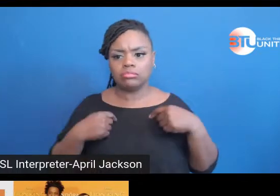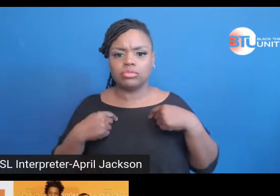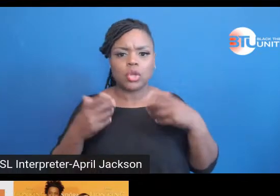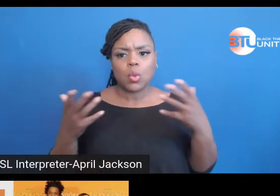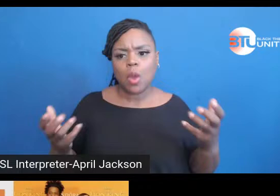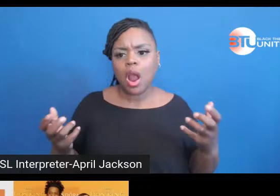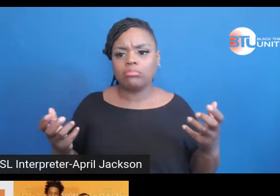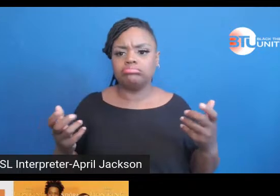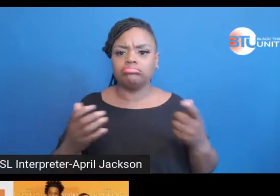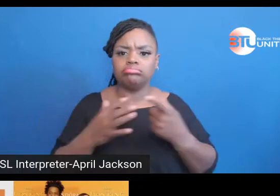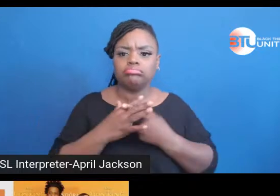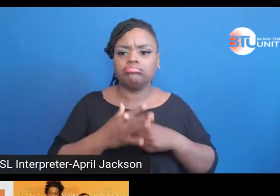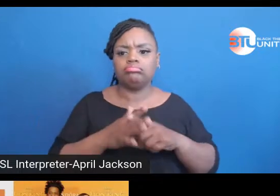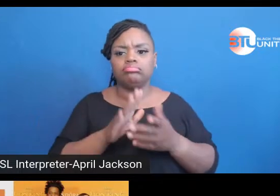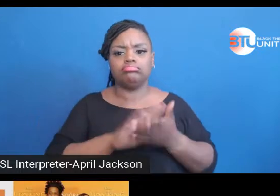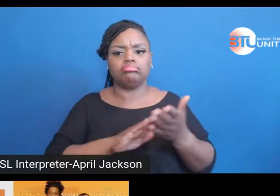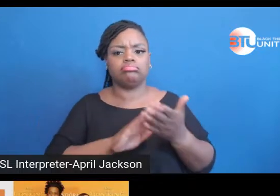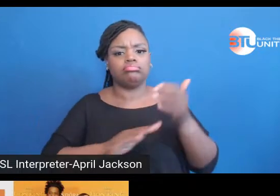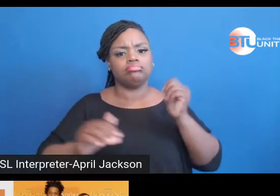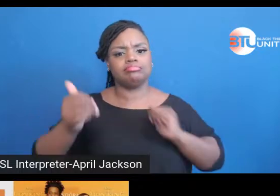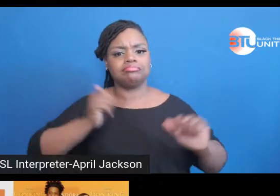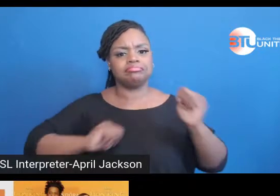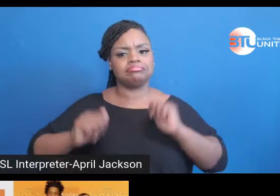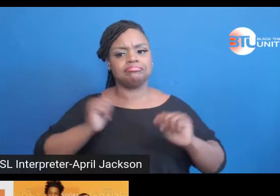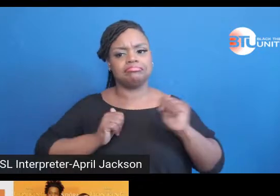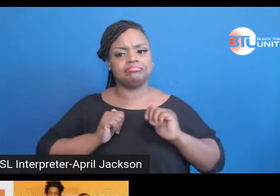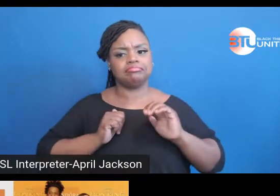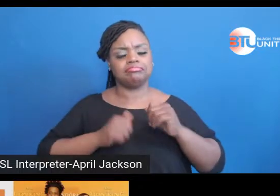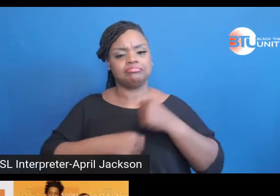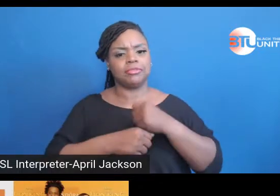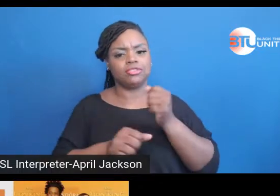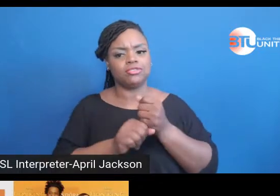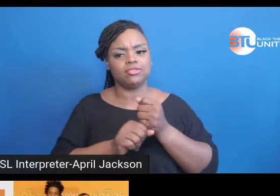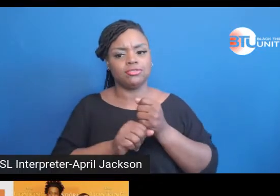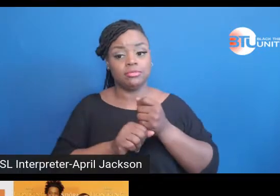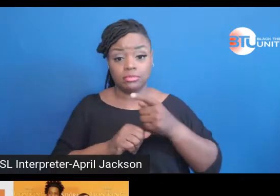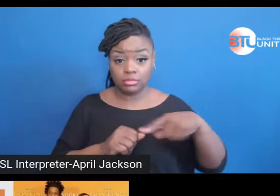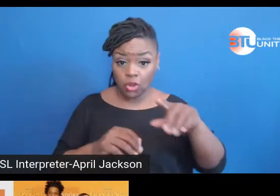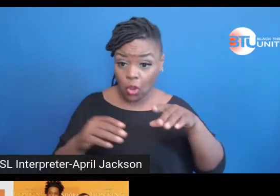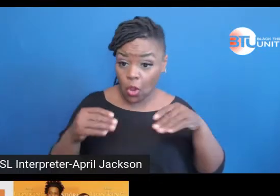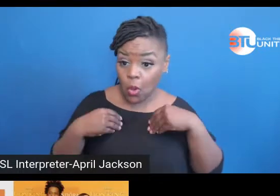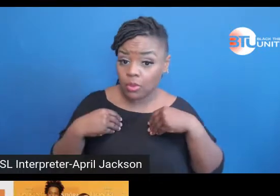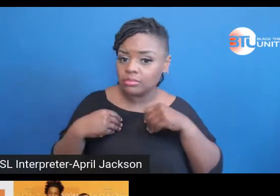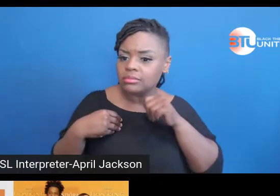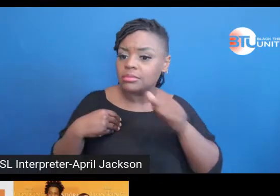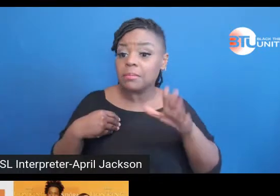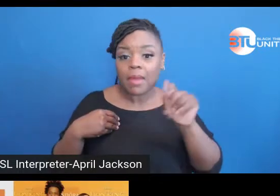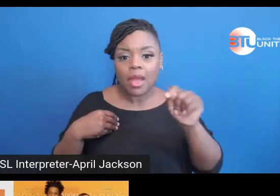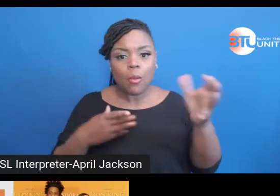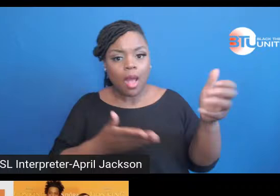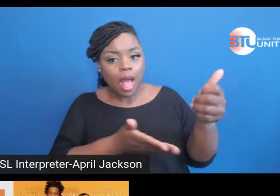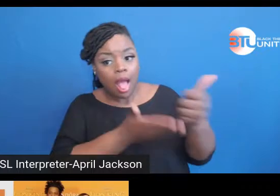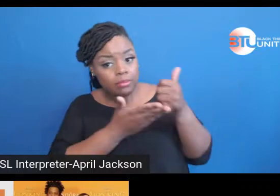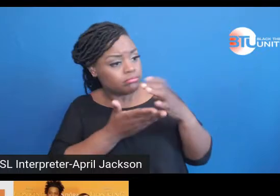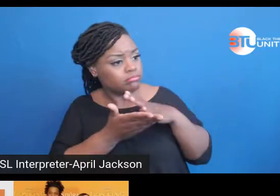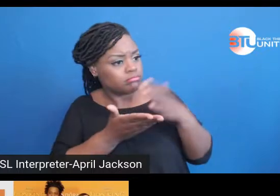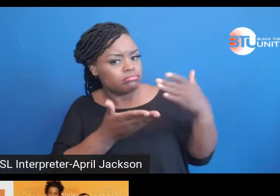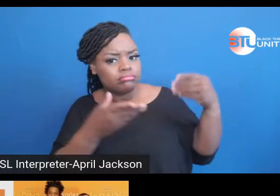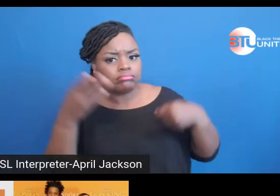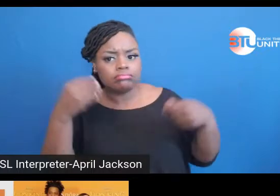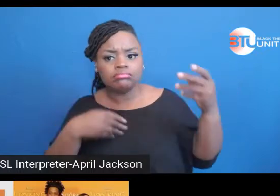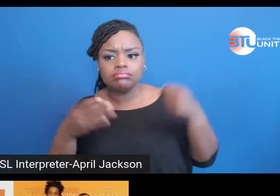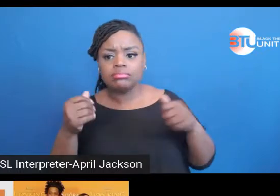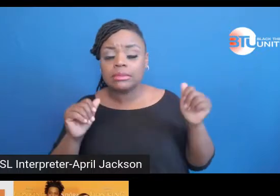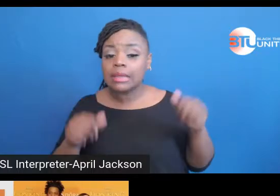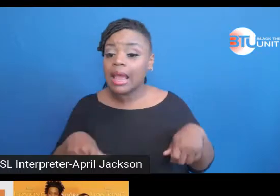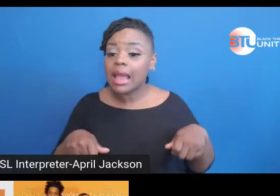I'm trying to get this thing off the ground, and you don't own part of it, but if you want to help me do it, you can give me money. Of